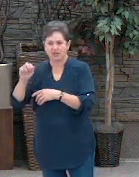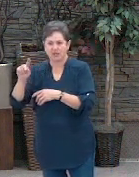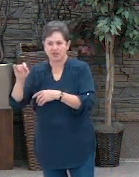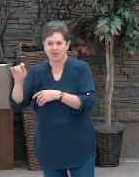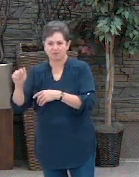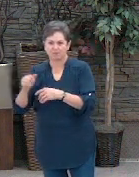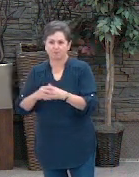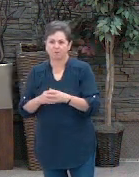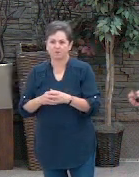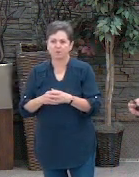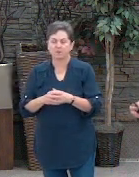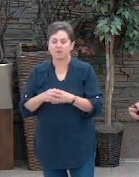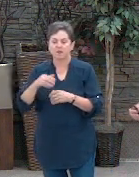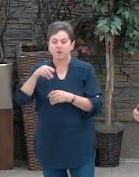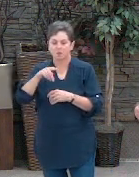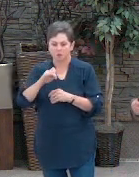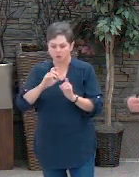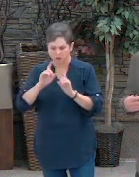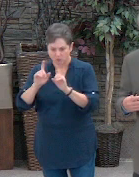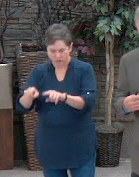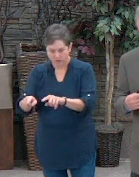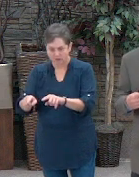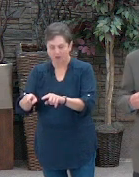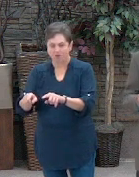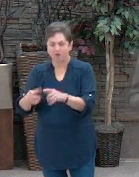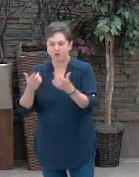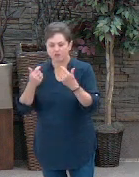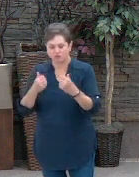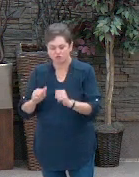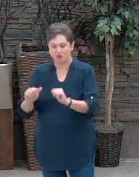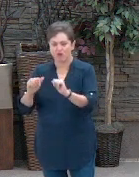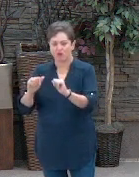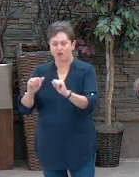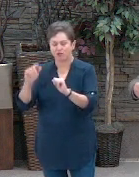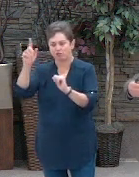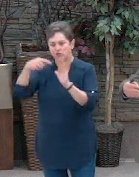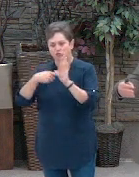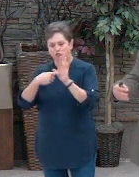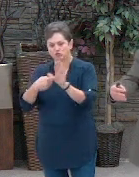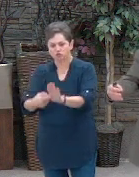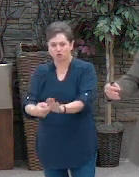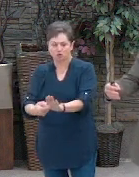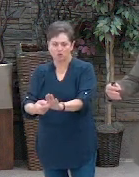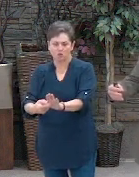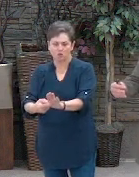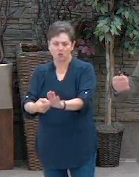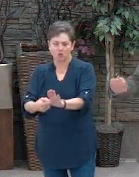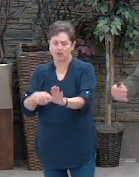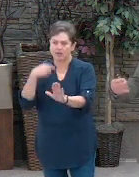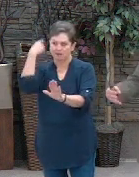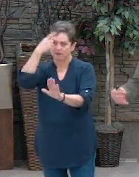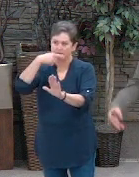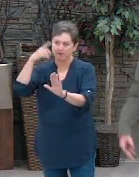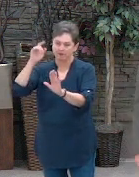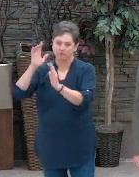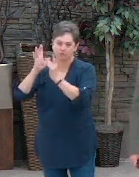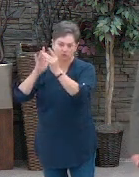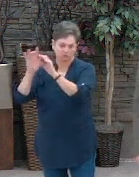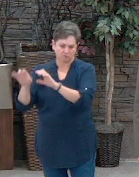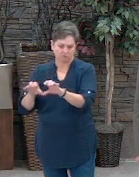Paul had gone there and he has tried to reflect the image of Jesus